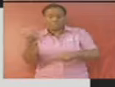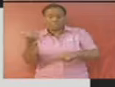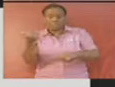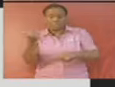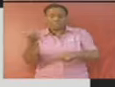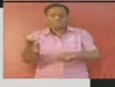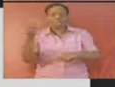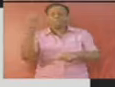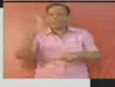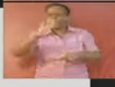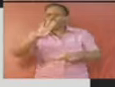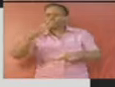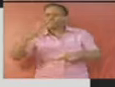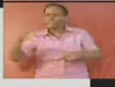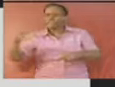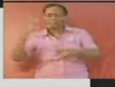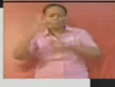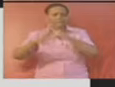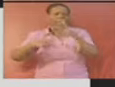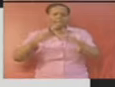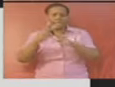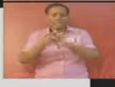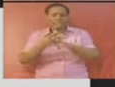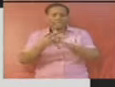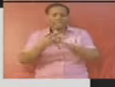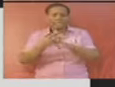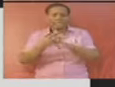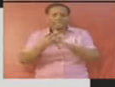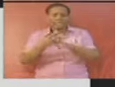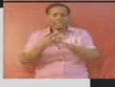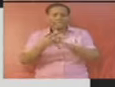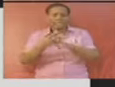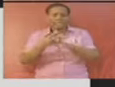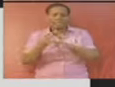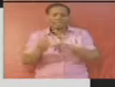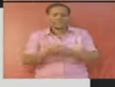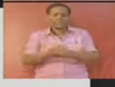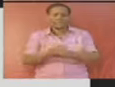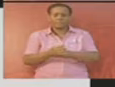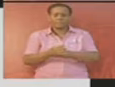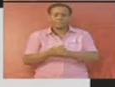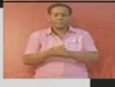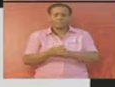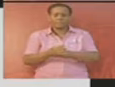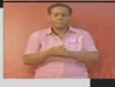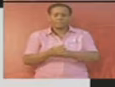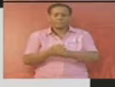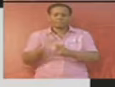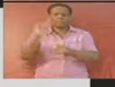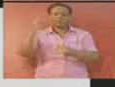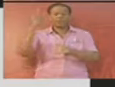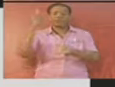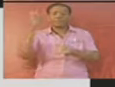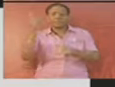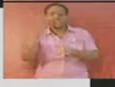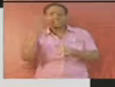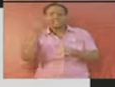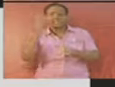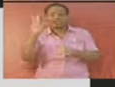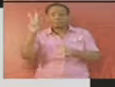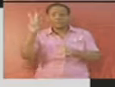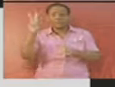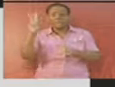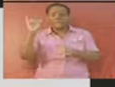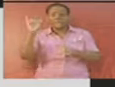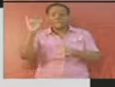of vaccines in terms of the technologies currently used and in development. If we look at the first vaccine, that is the viral vector type. Basically, what